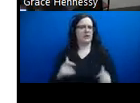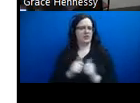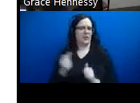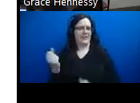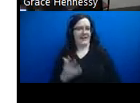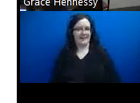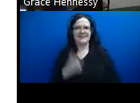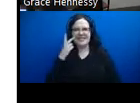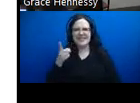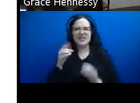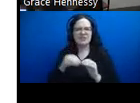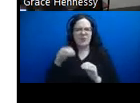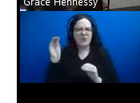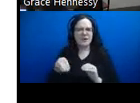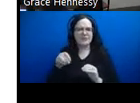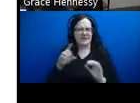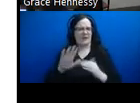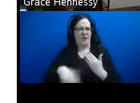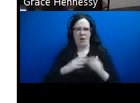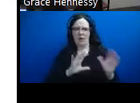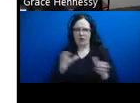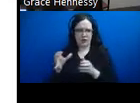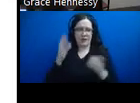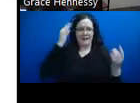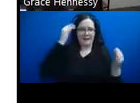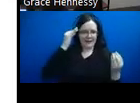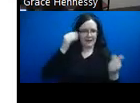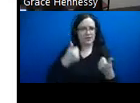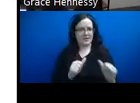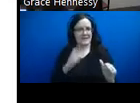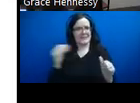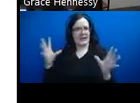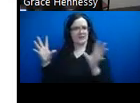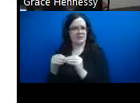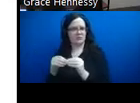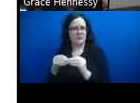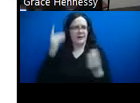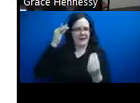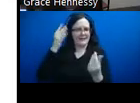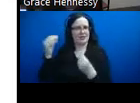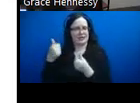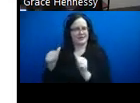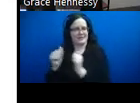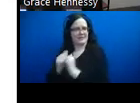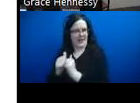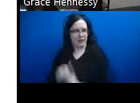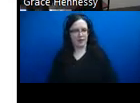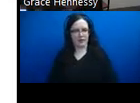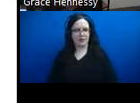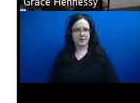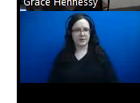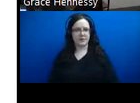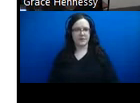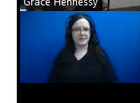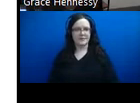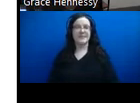all the groups: suicidal ideation, suicide attempt, and the composite of suicidal ideation and attempt than there were among the group